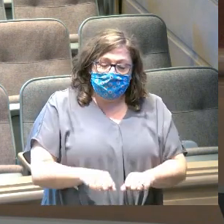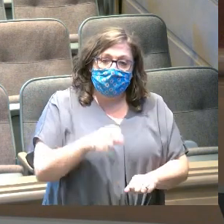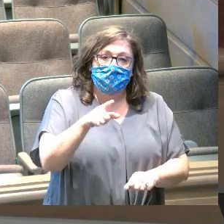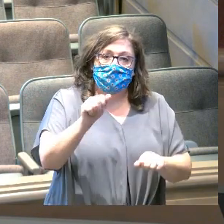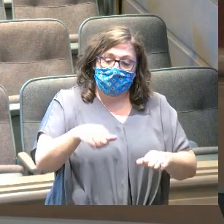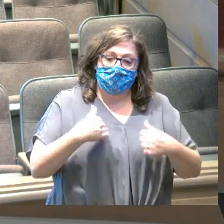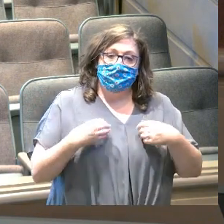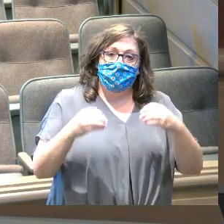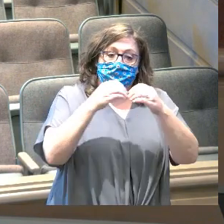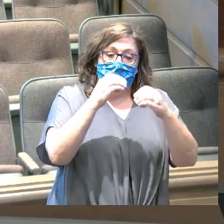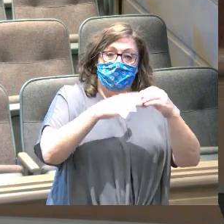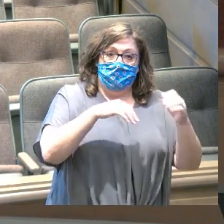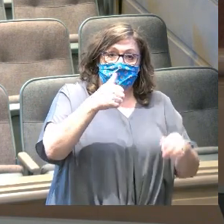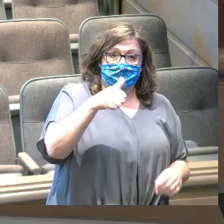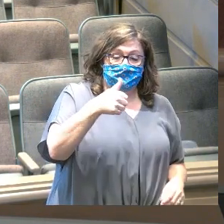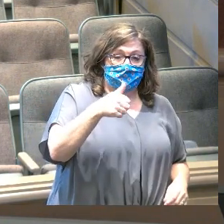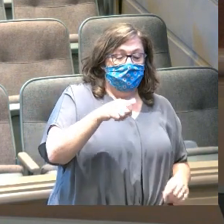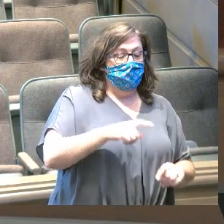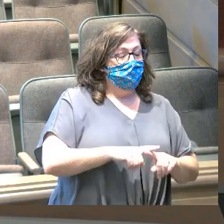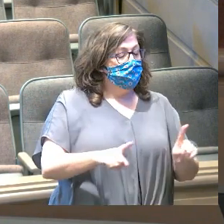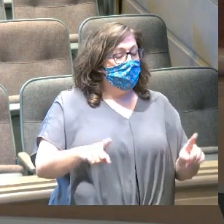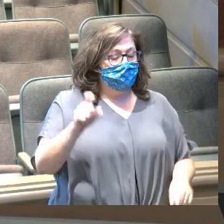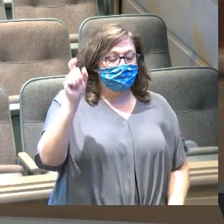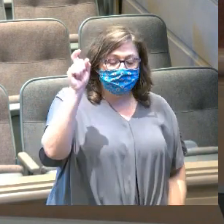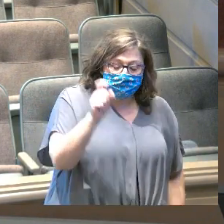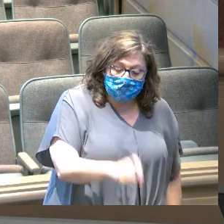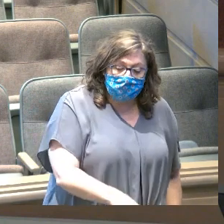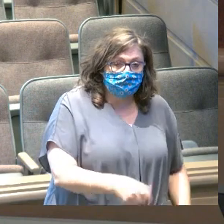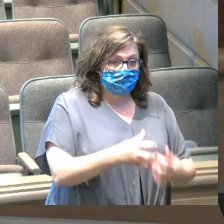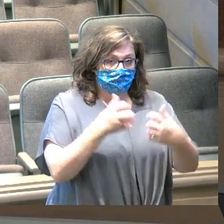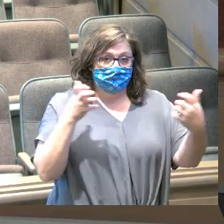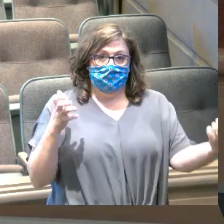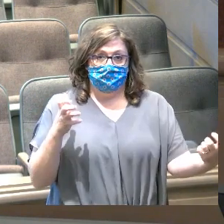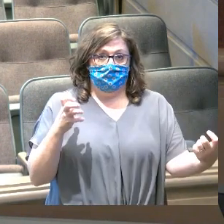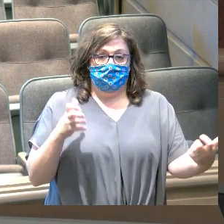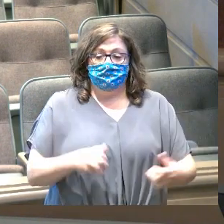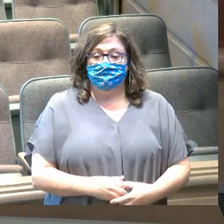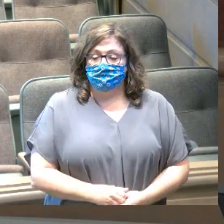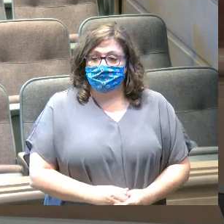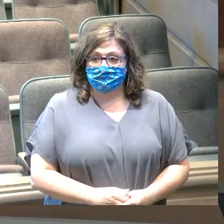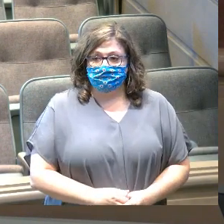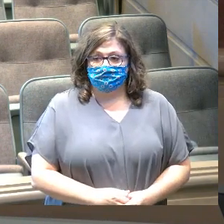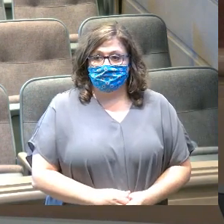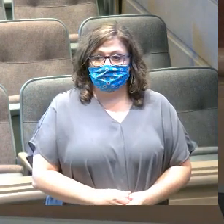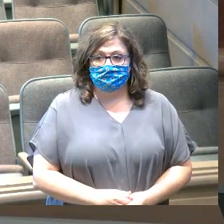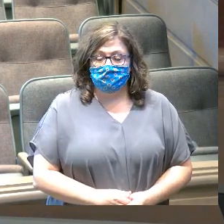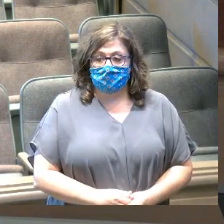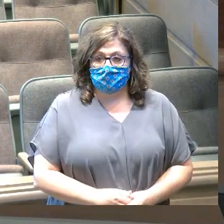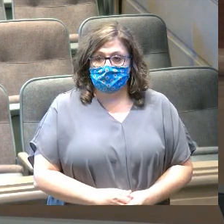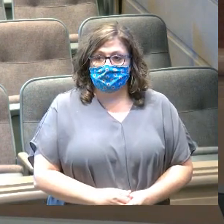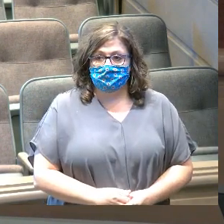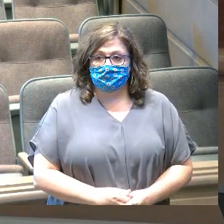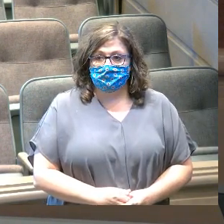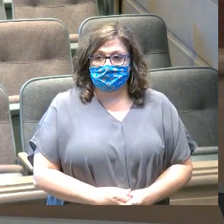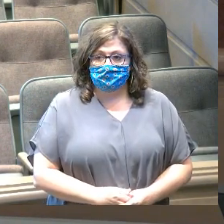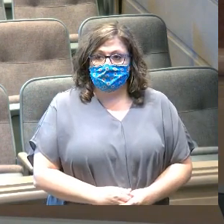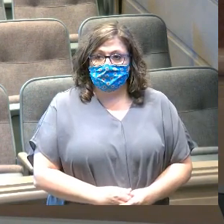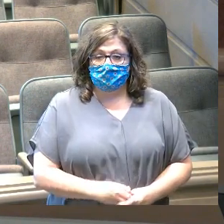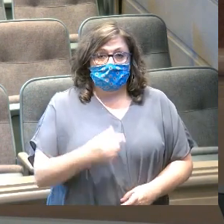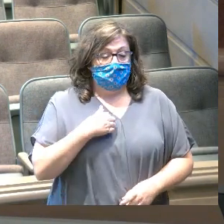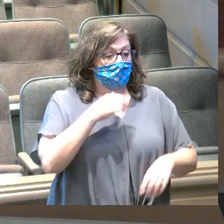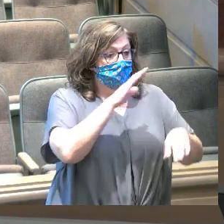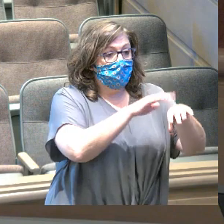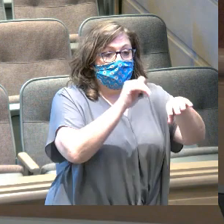there, but you absolutely have to have social distancing. And I call upon all of our